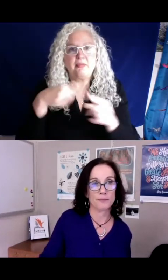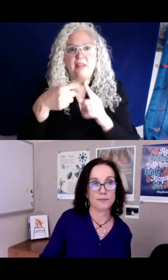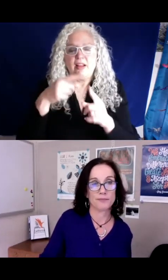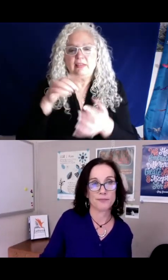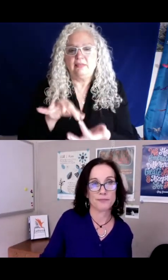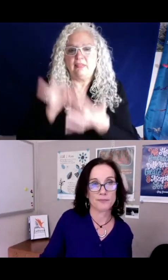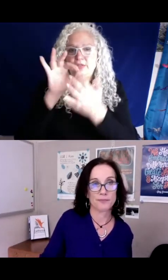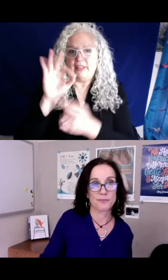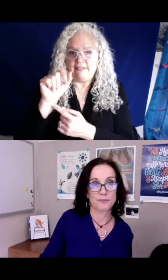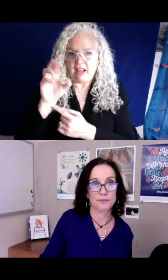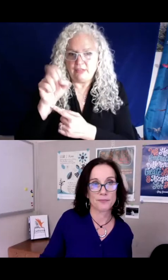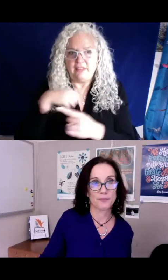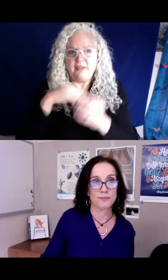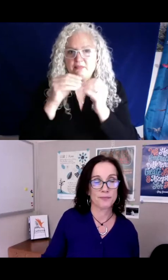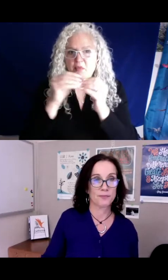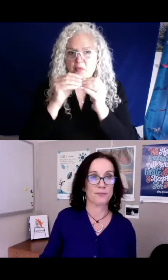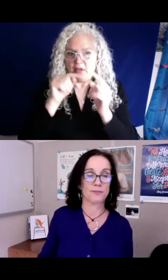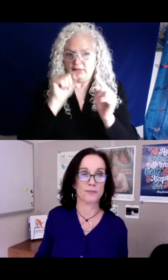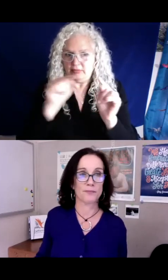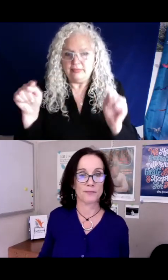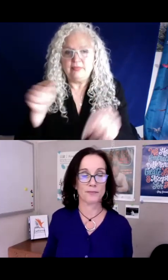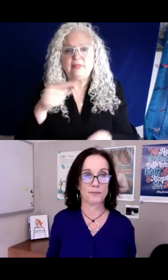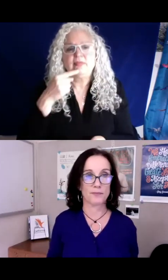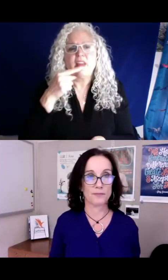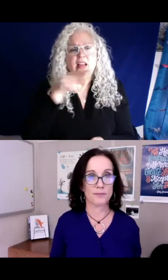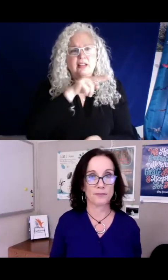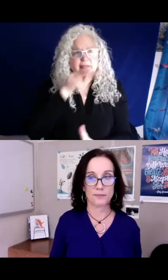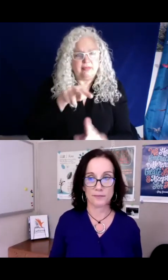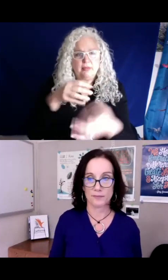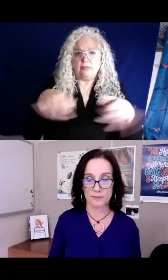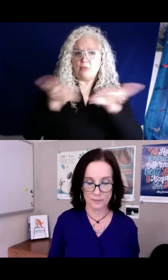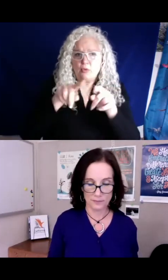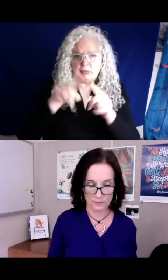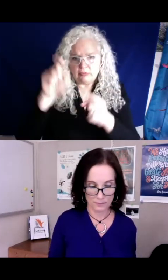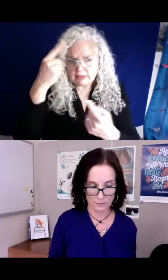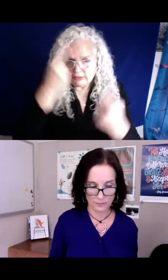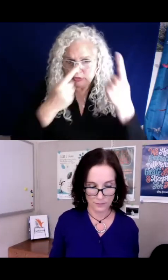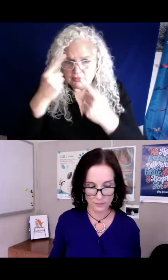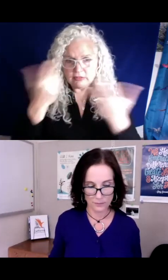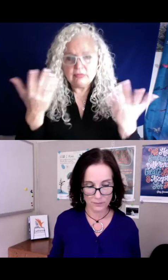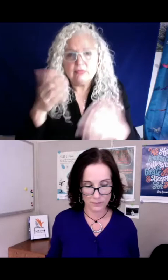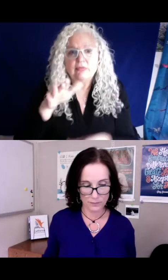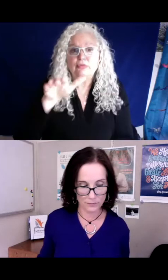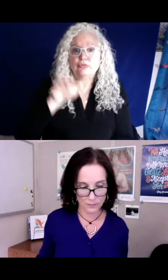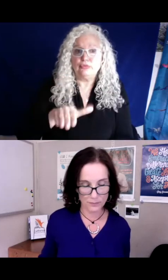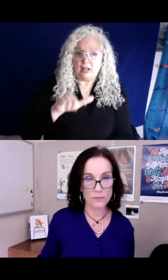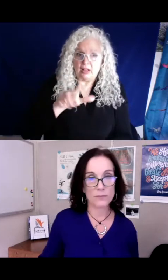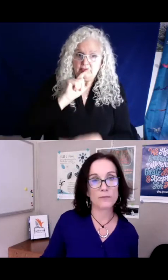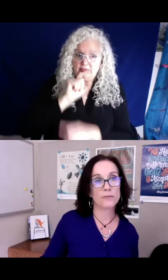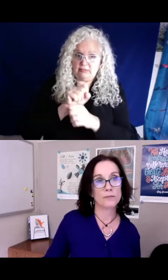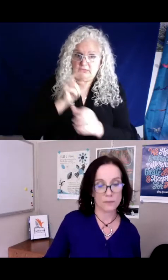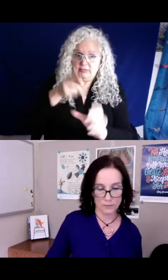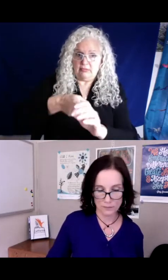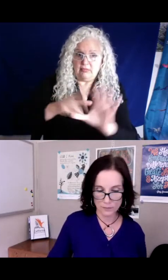And she mentioned some special factors, and we have some more here. It is important to